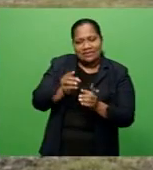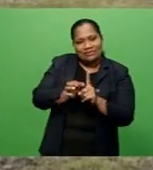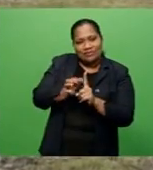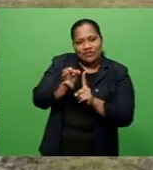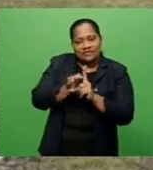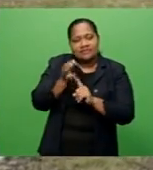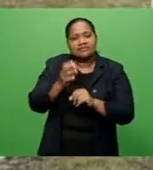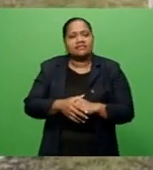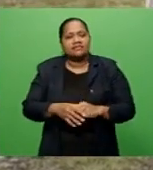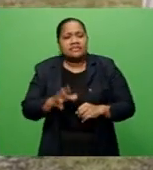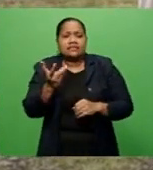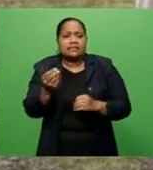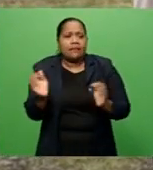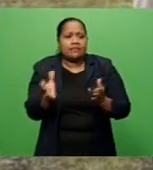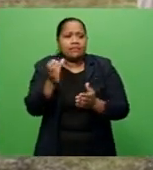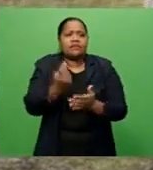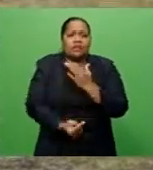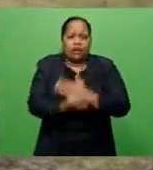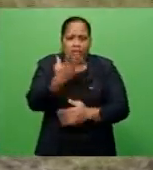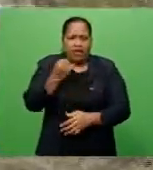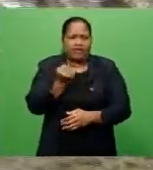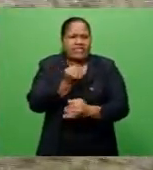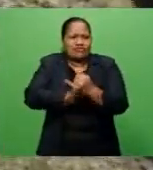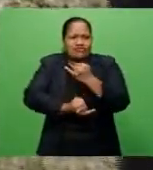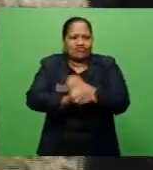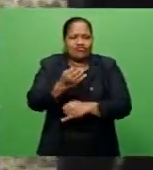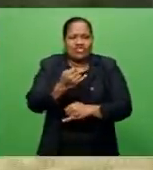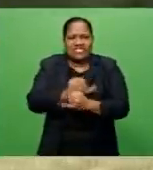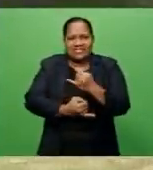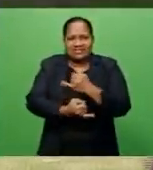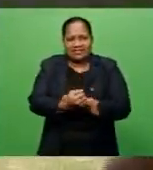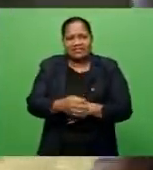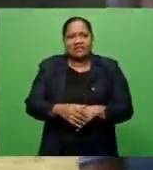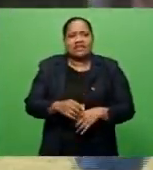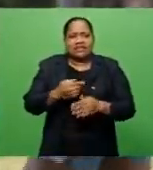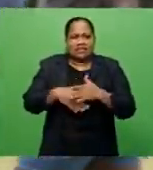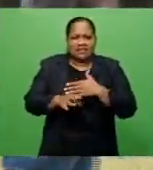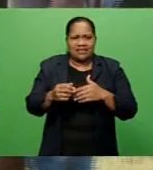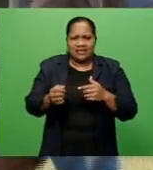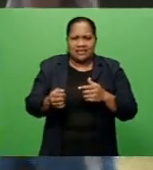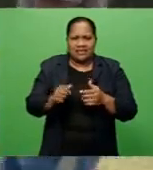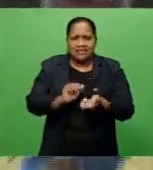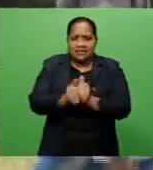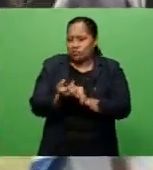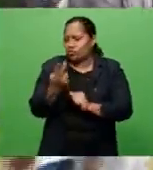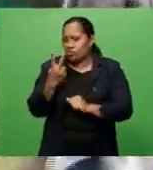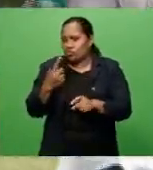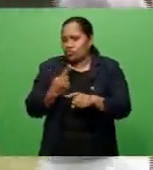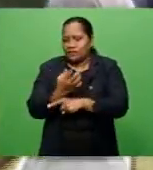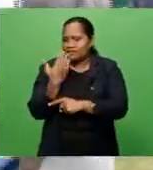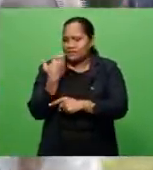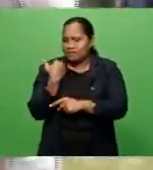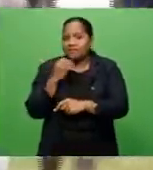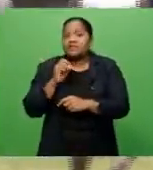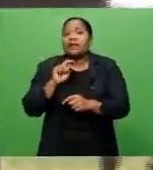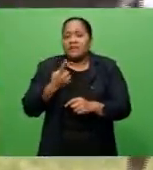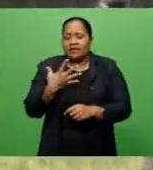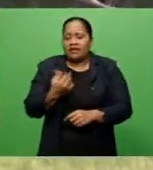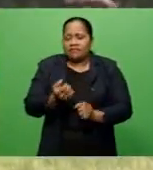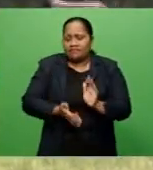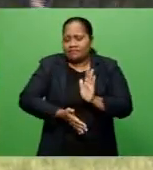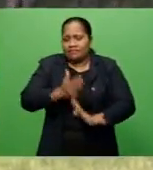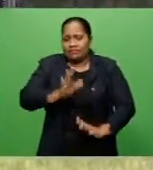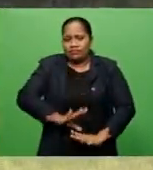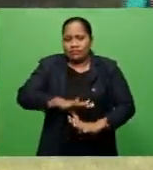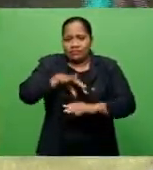injuries sustained during training and in the Super Series 2 weeks ago, but the team have high confidence in their substitute players.